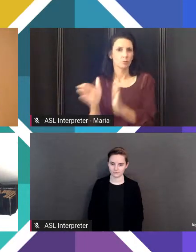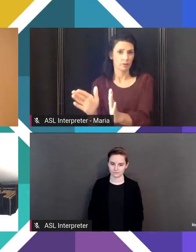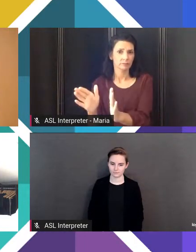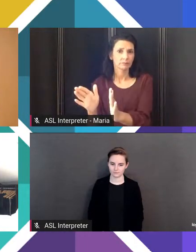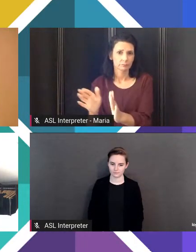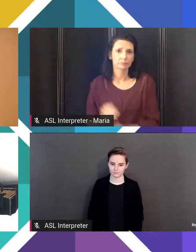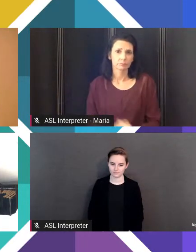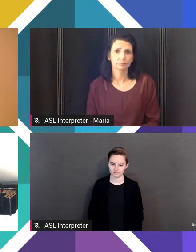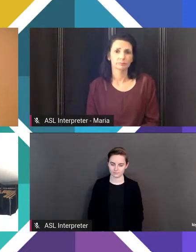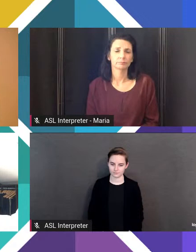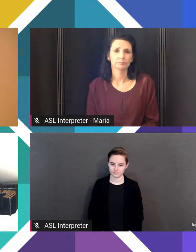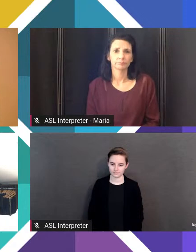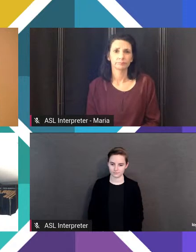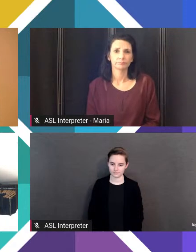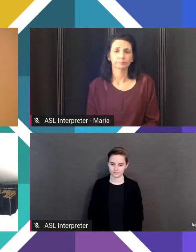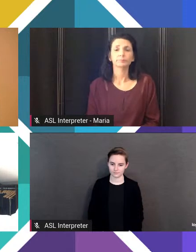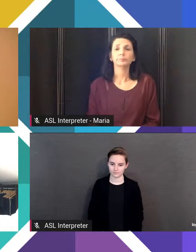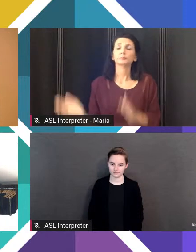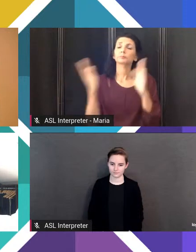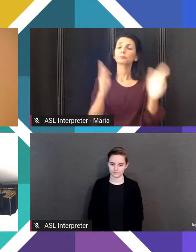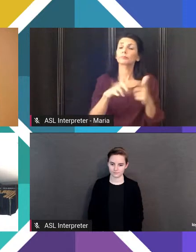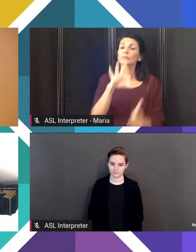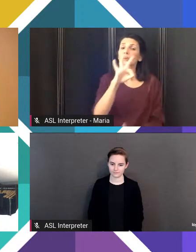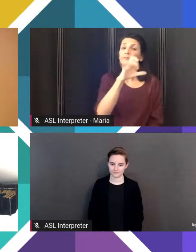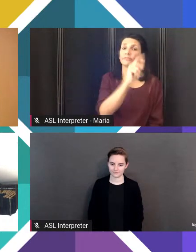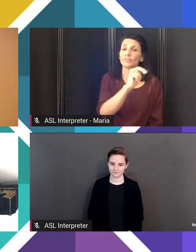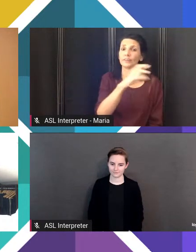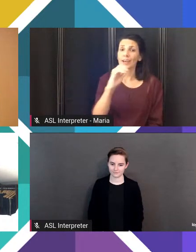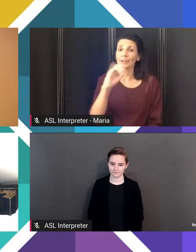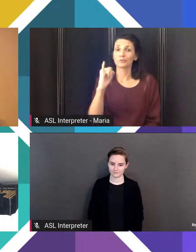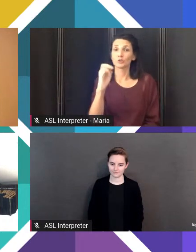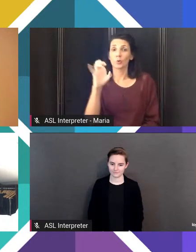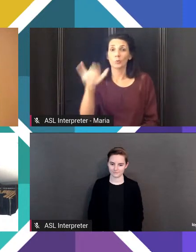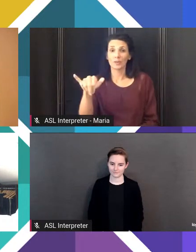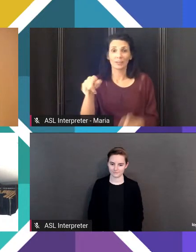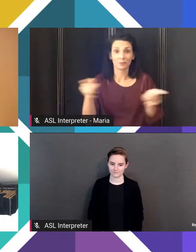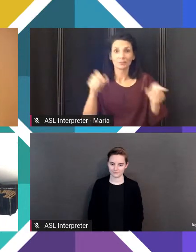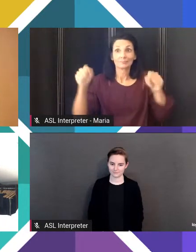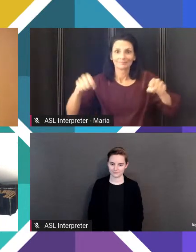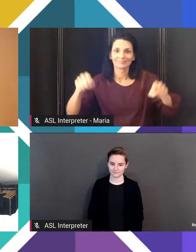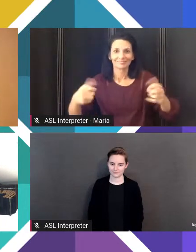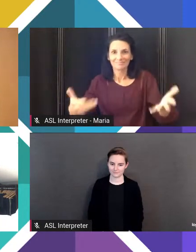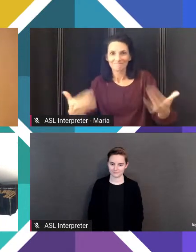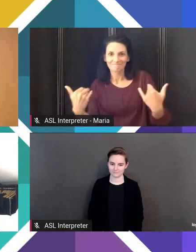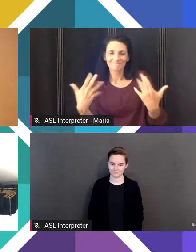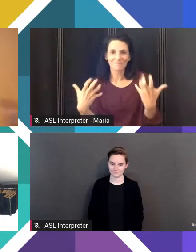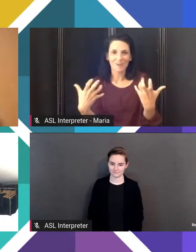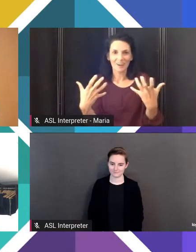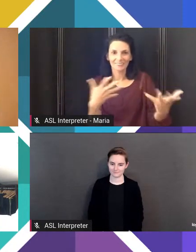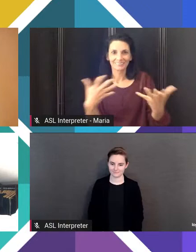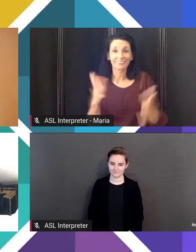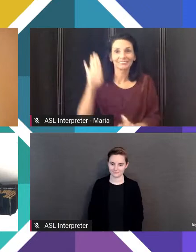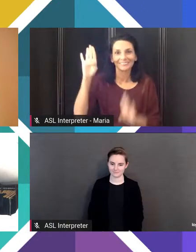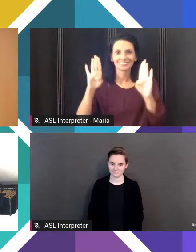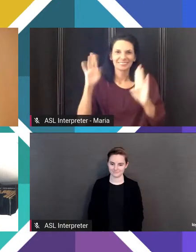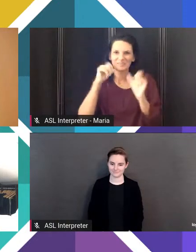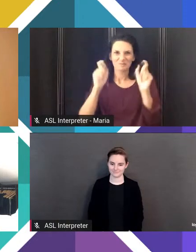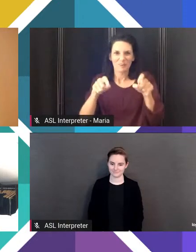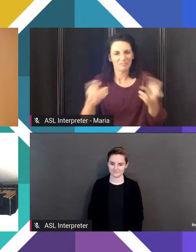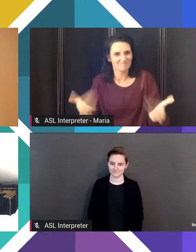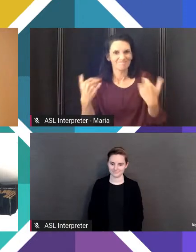Yeah. Finn and Joey, I see both of you nodding. So whoever wants to jump in, I don't believe in hand raising or anything